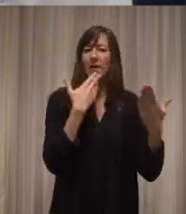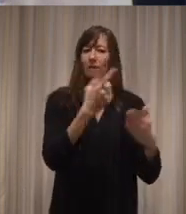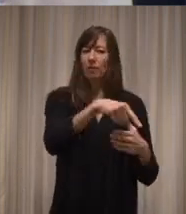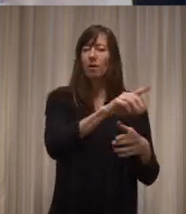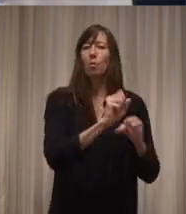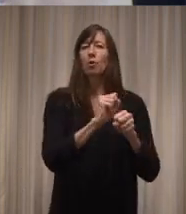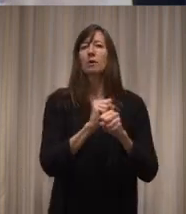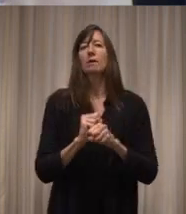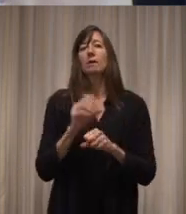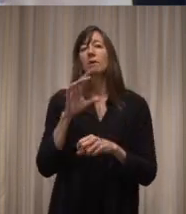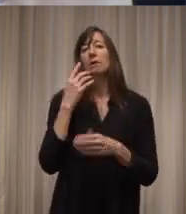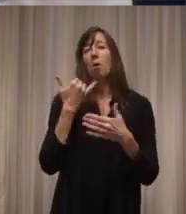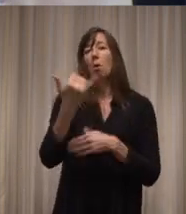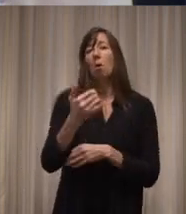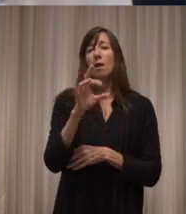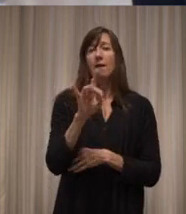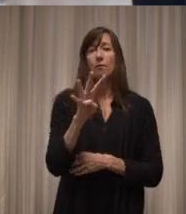them at